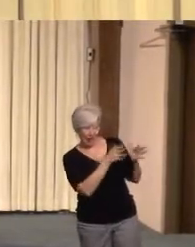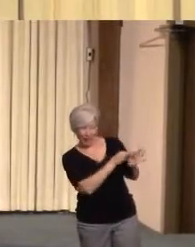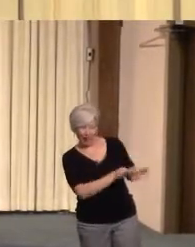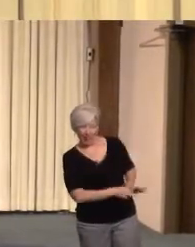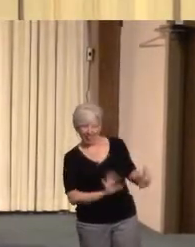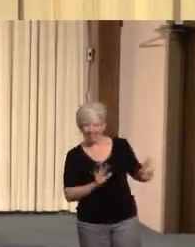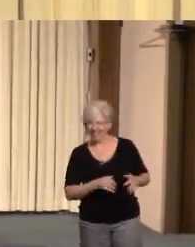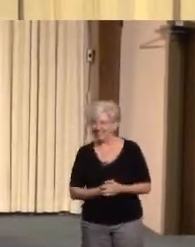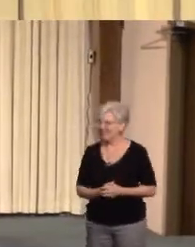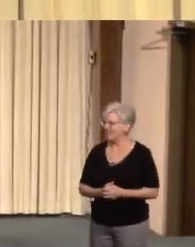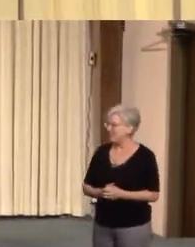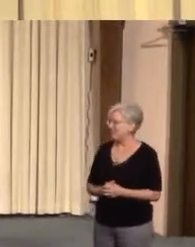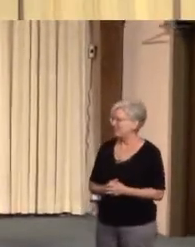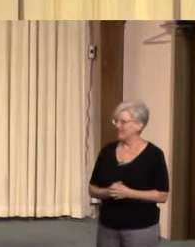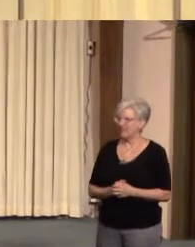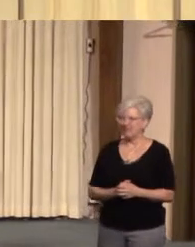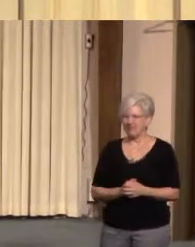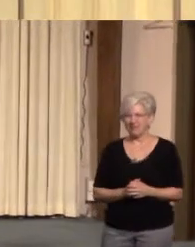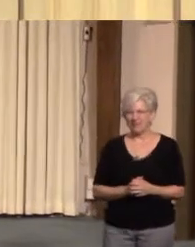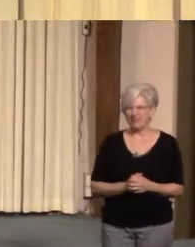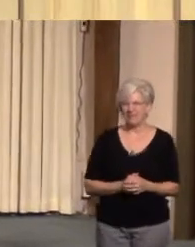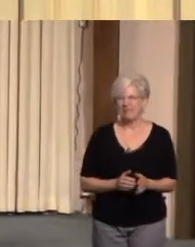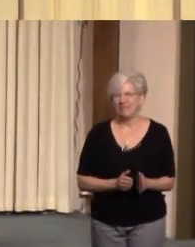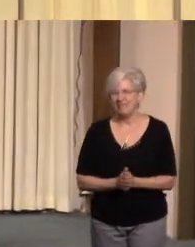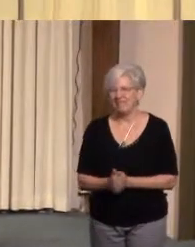Sorry if I didn't tell you about all those lyrics. Yeah.